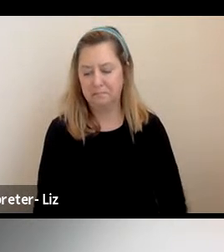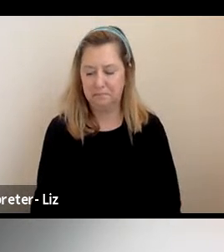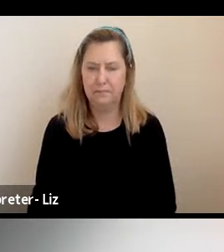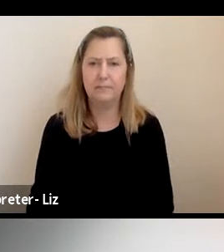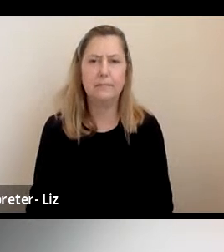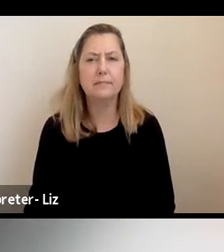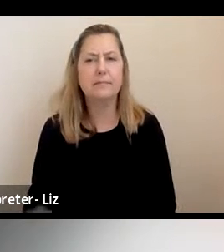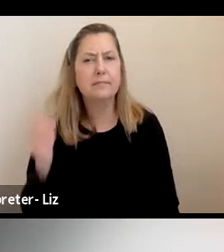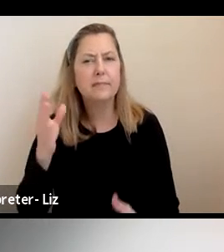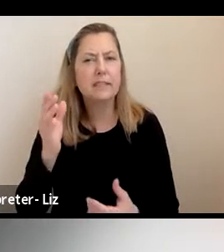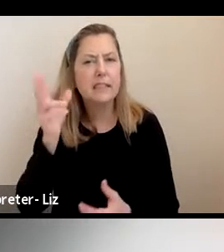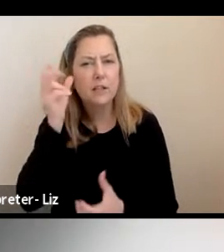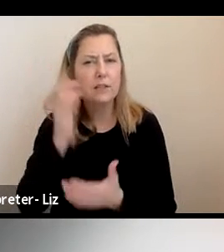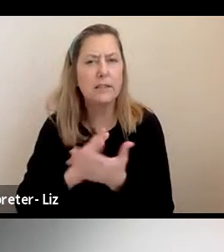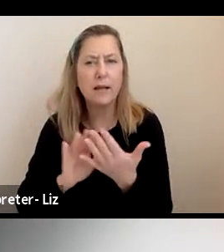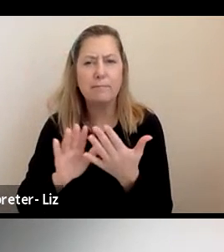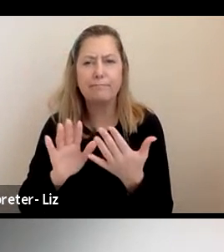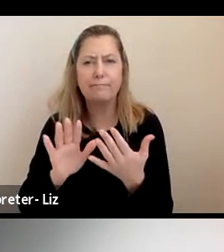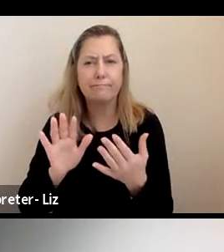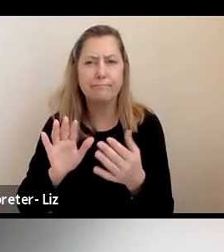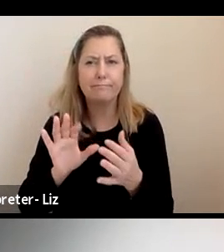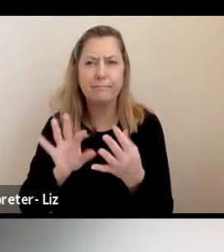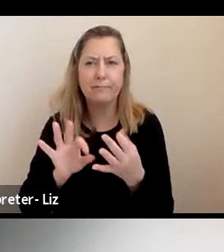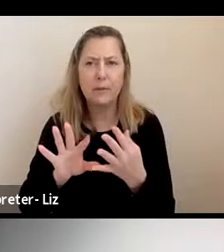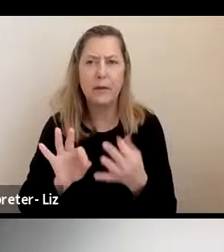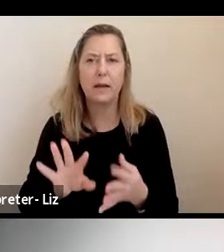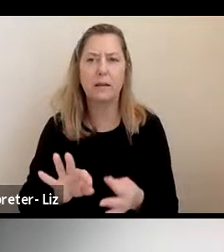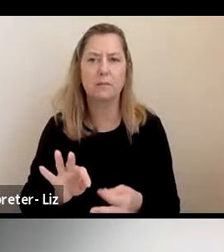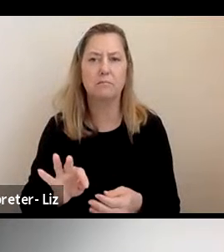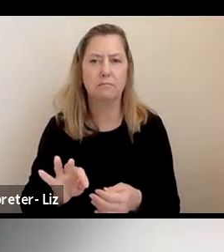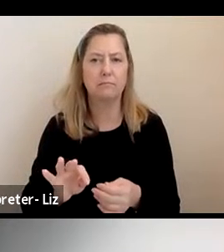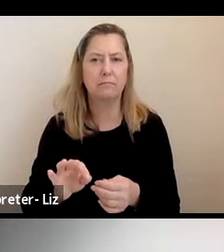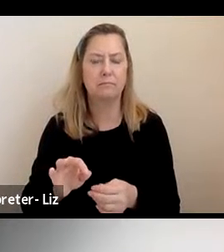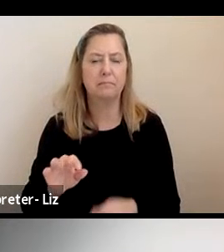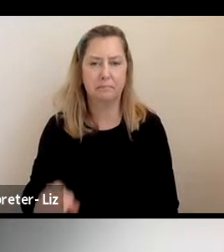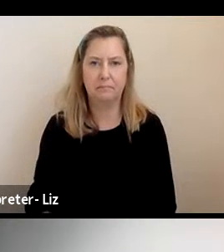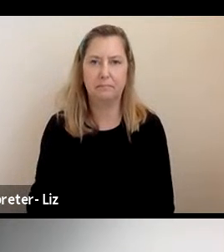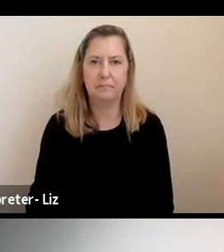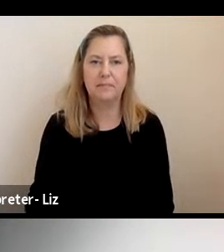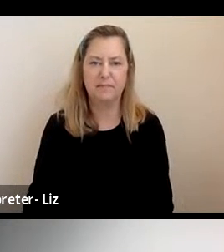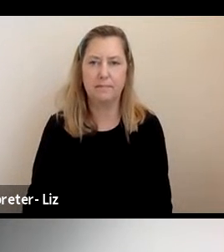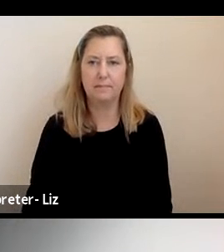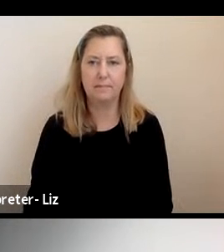getting some noise from you. If you could mute, we'd appreciate that.